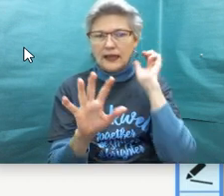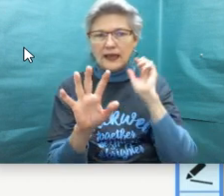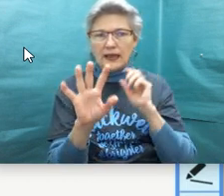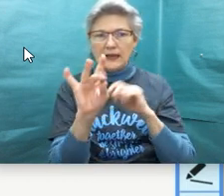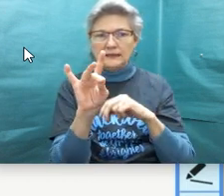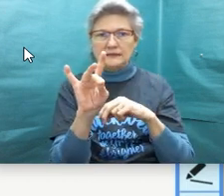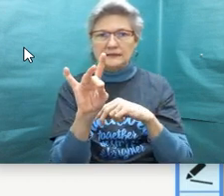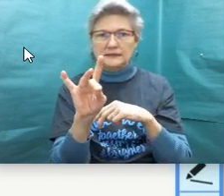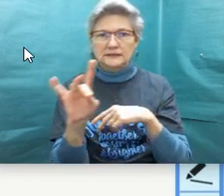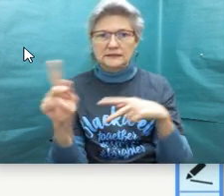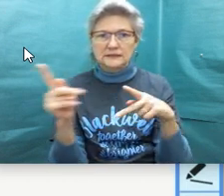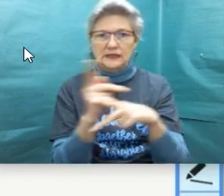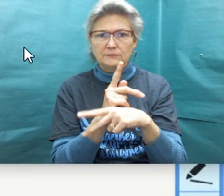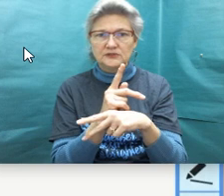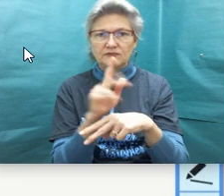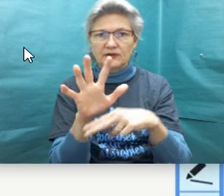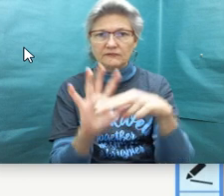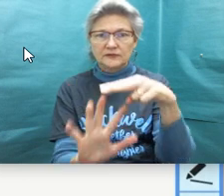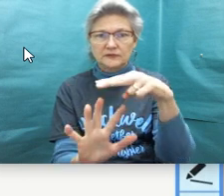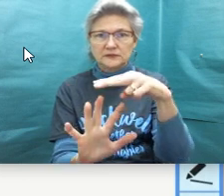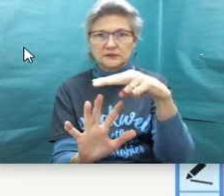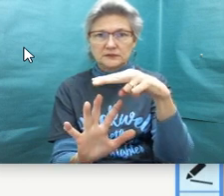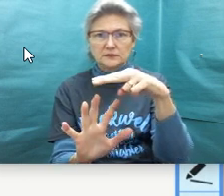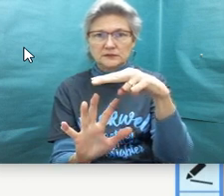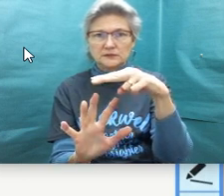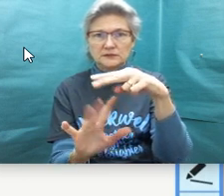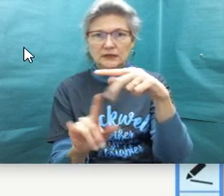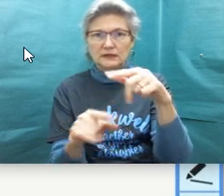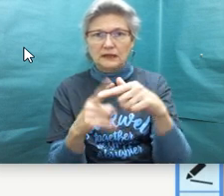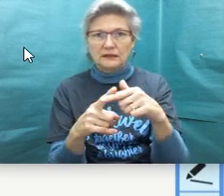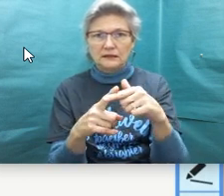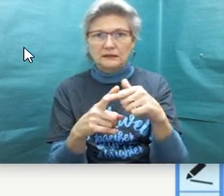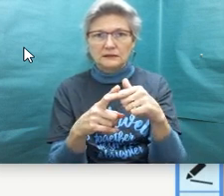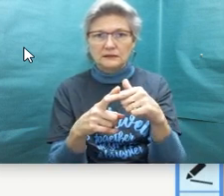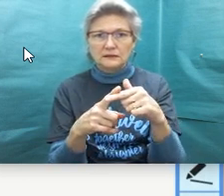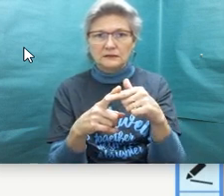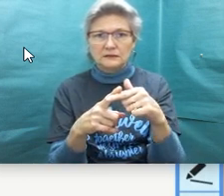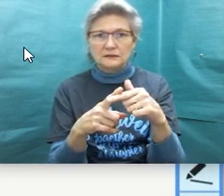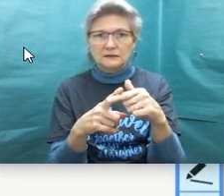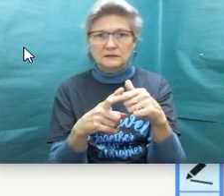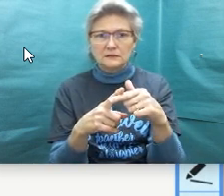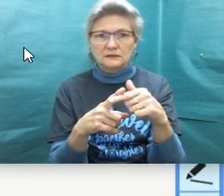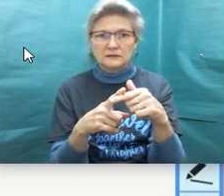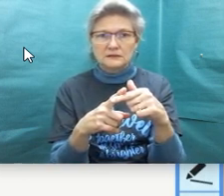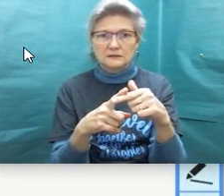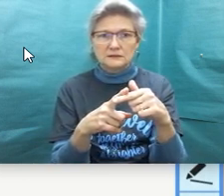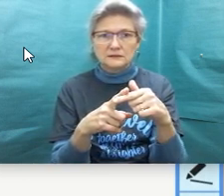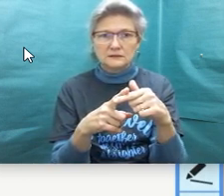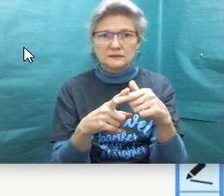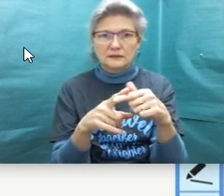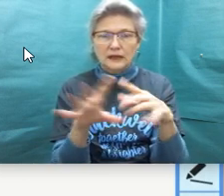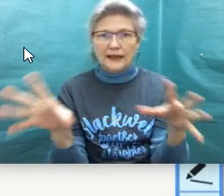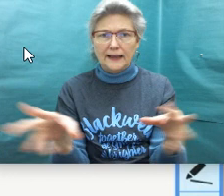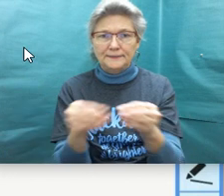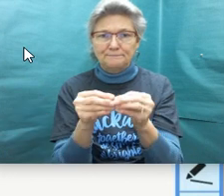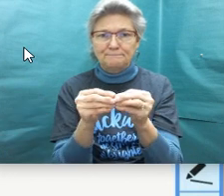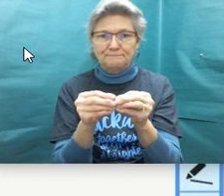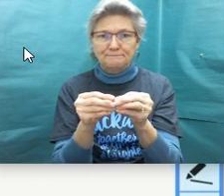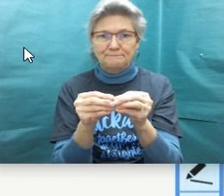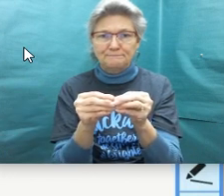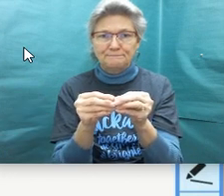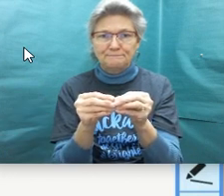my 8 times 5/5, and then I'm going to add